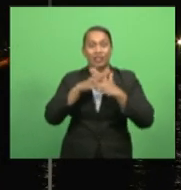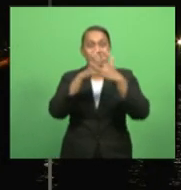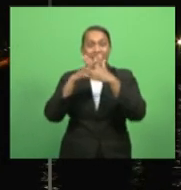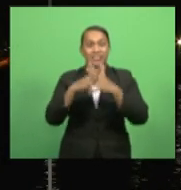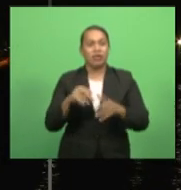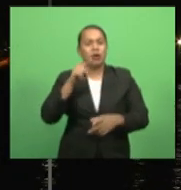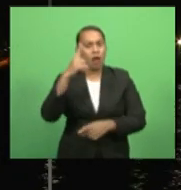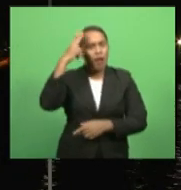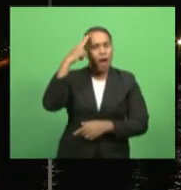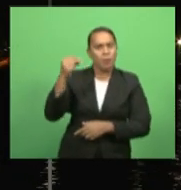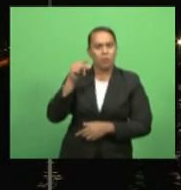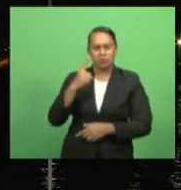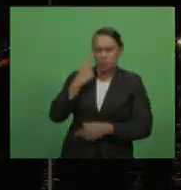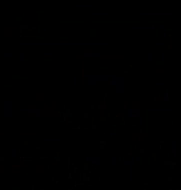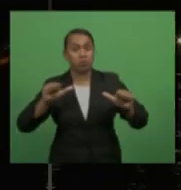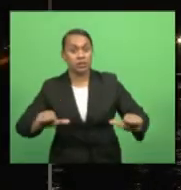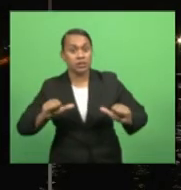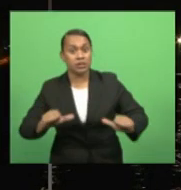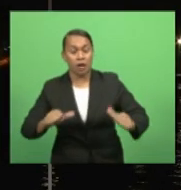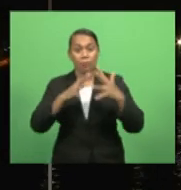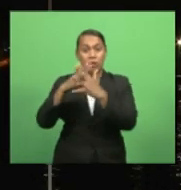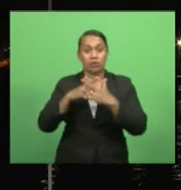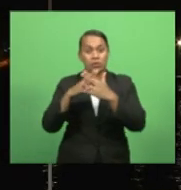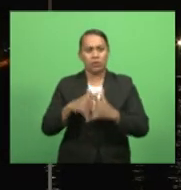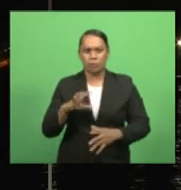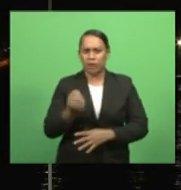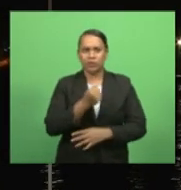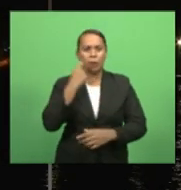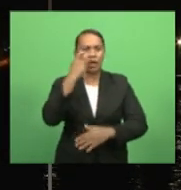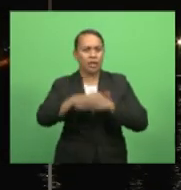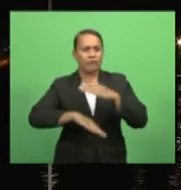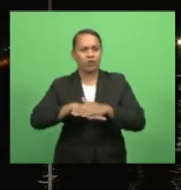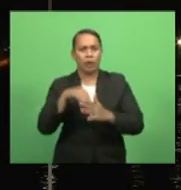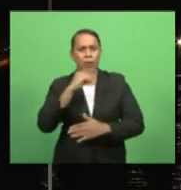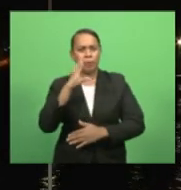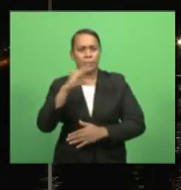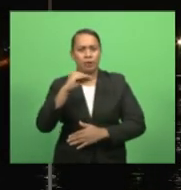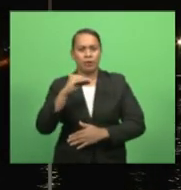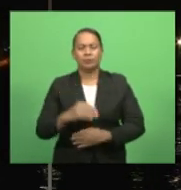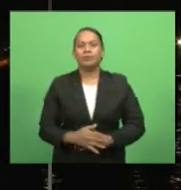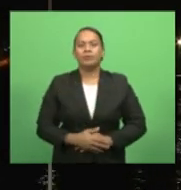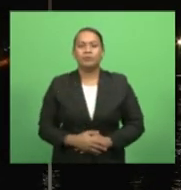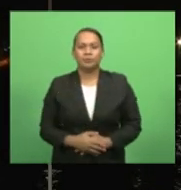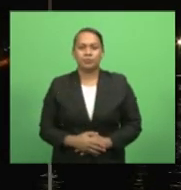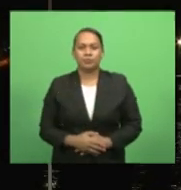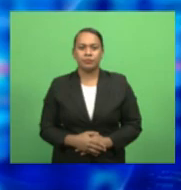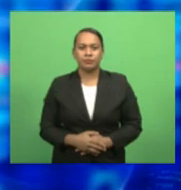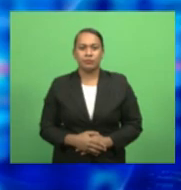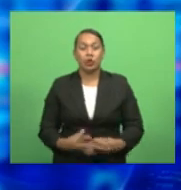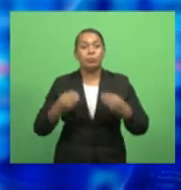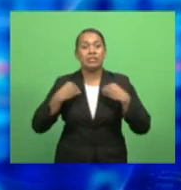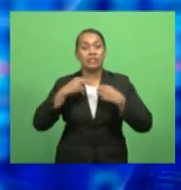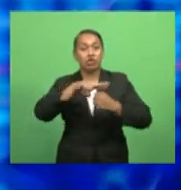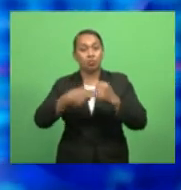love to see on the ballot: Michelle Obama. With all the day's business news, Whitney is here to give you the details.